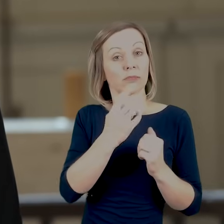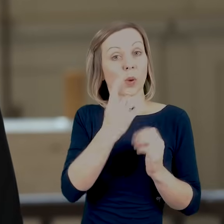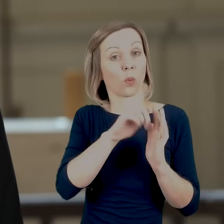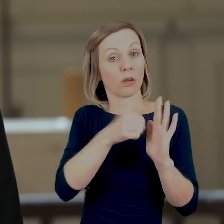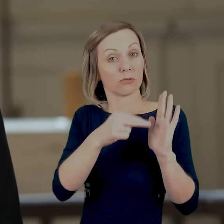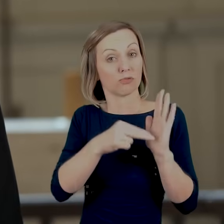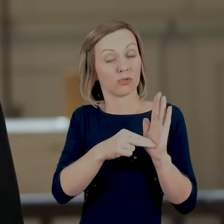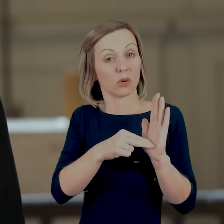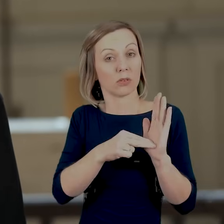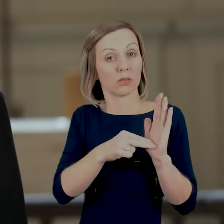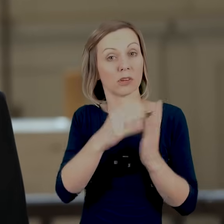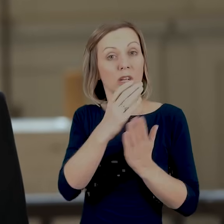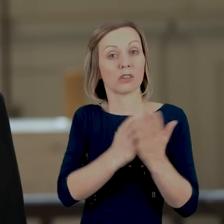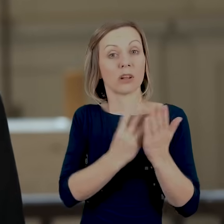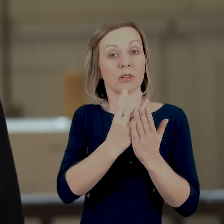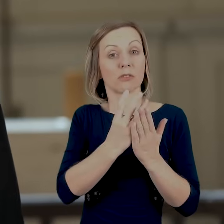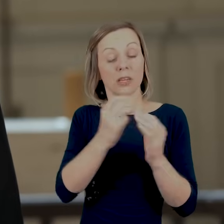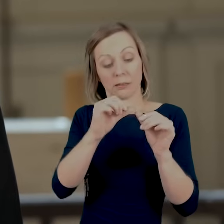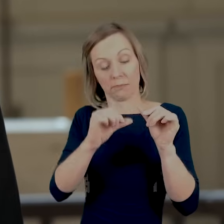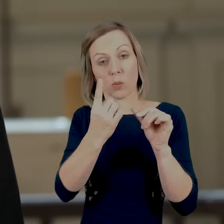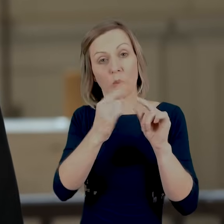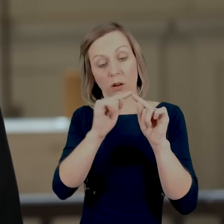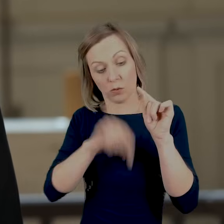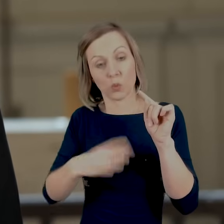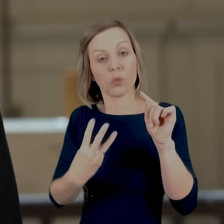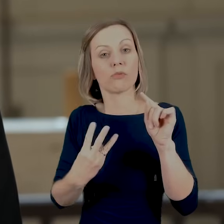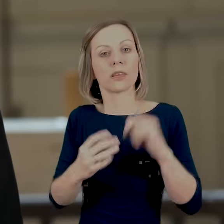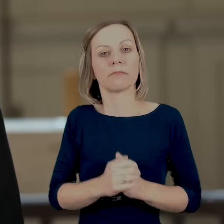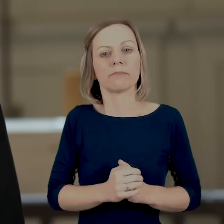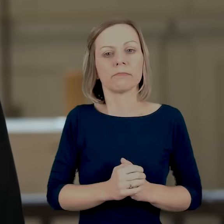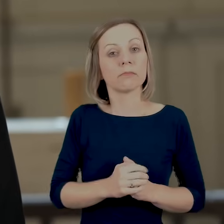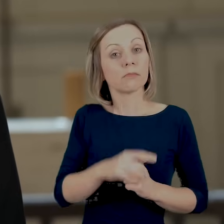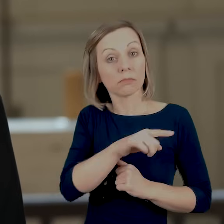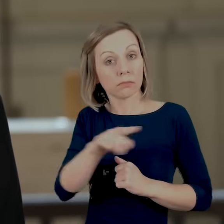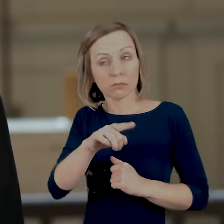A reading from the first letter of John, chapter 3, verses 1 to 3.